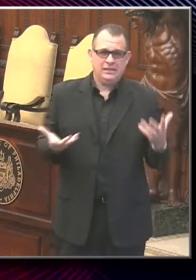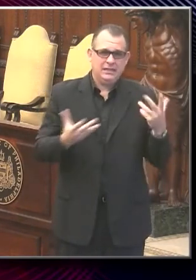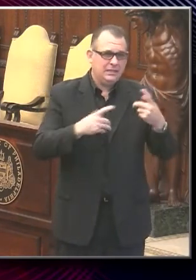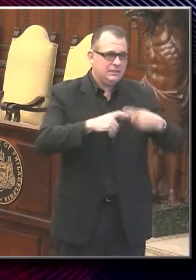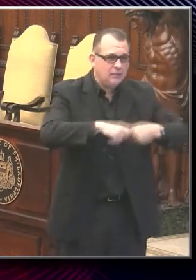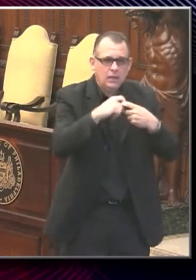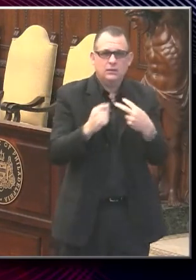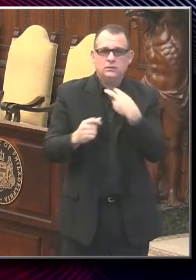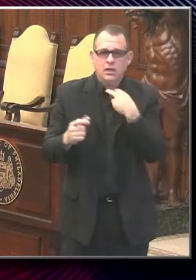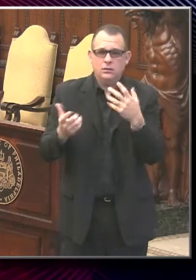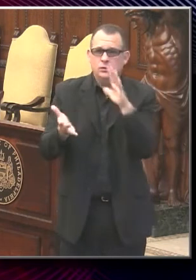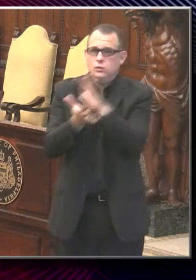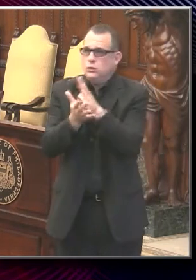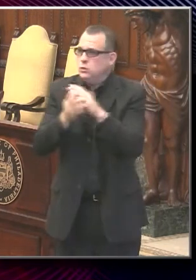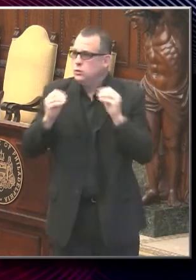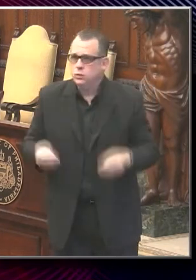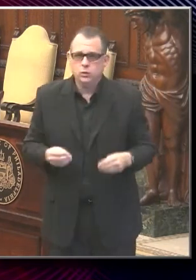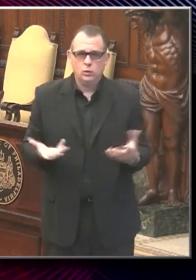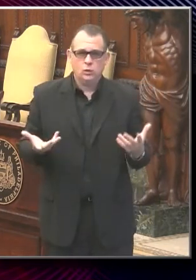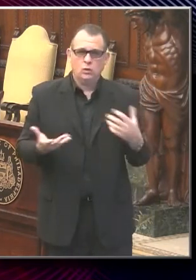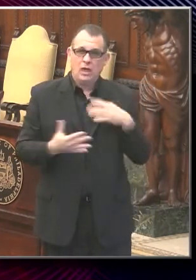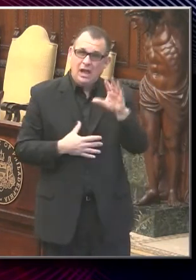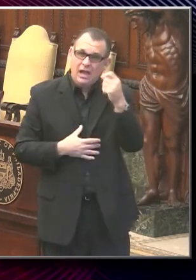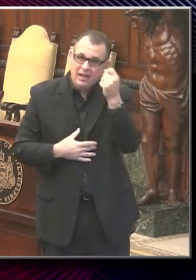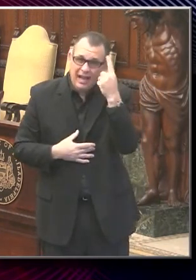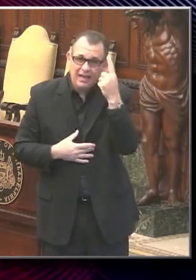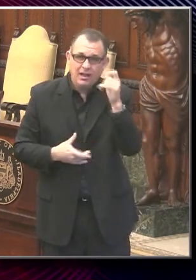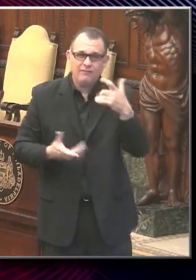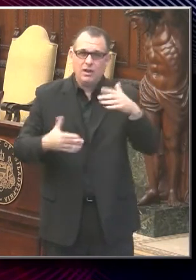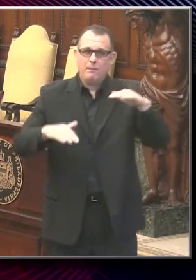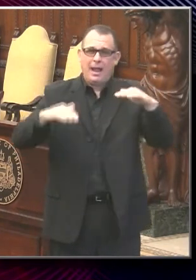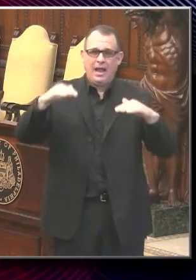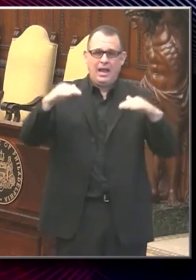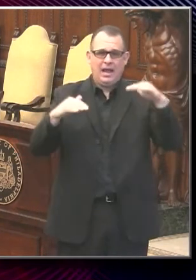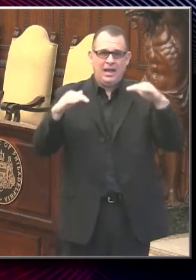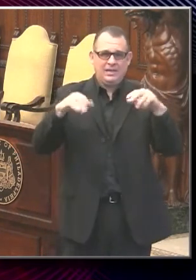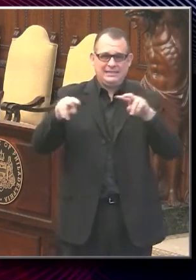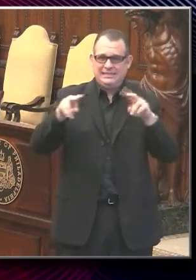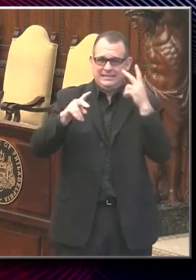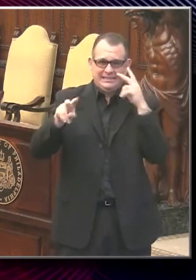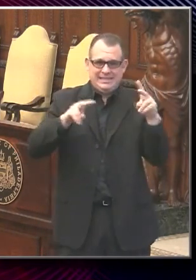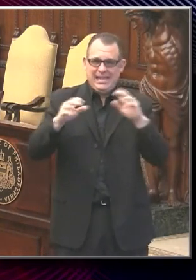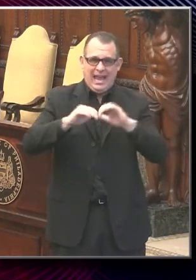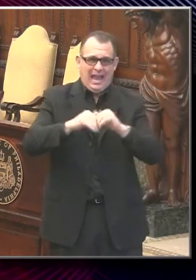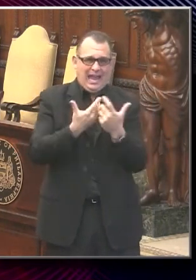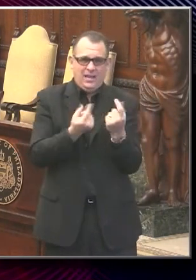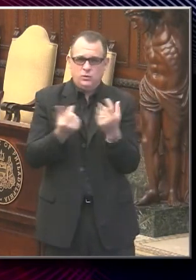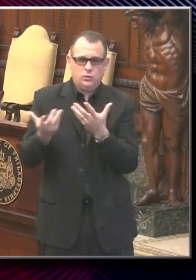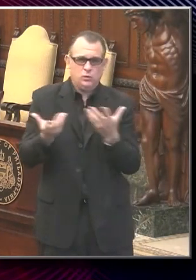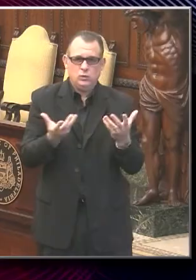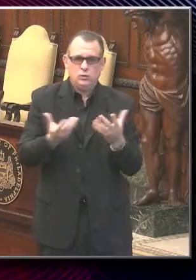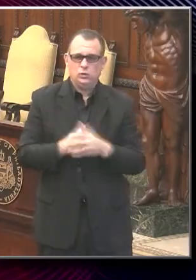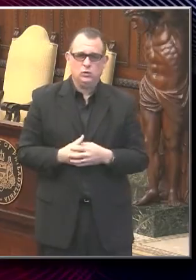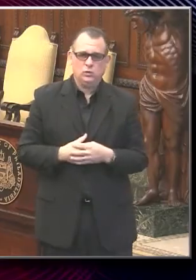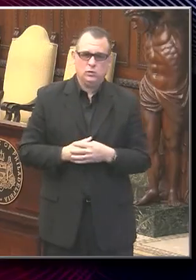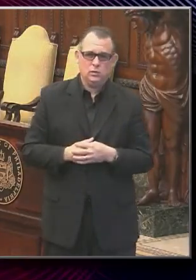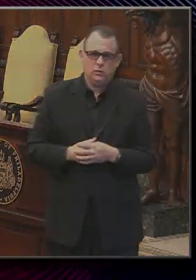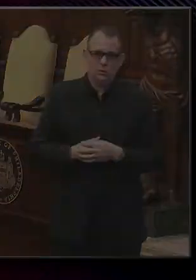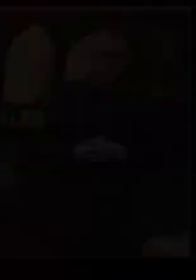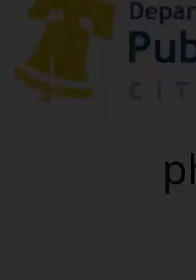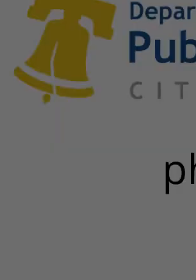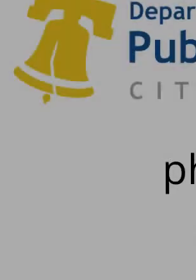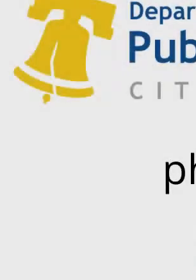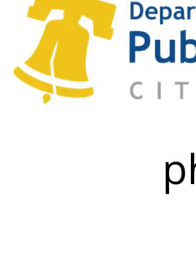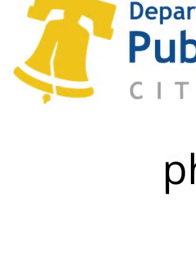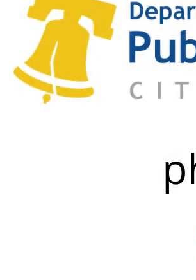to school. So we're trying to figure out how to balance those risks and navigate this new wave. So here's how we will respond.